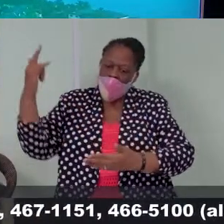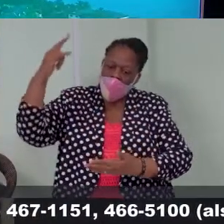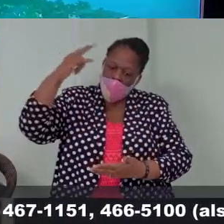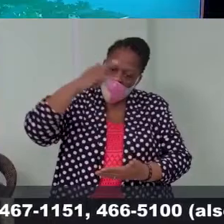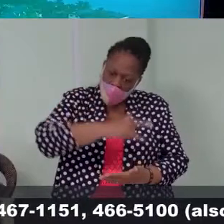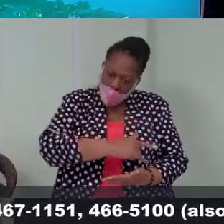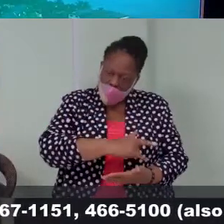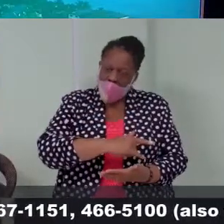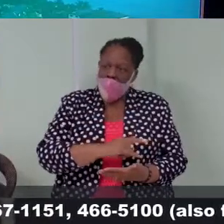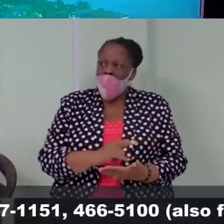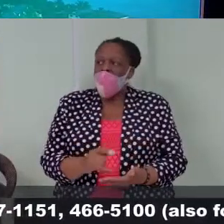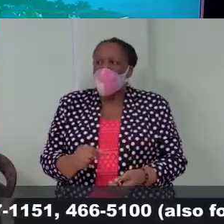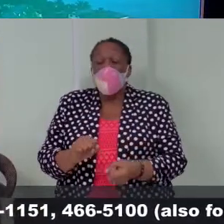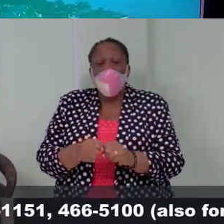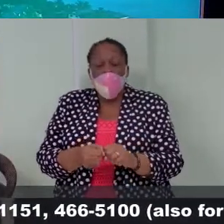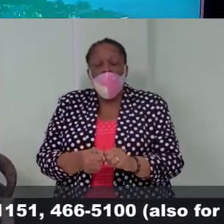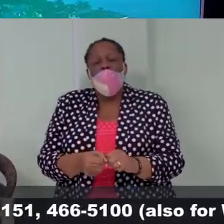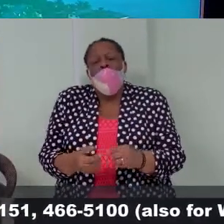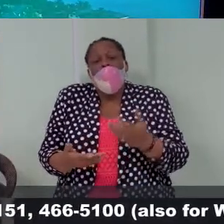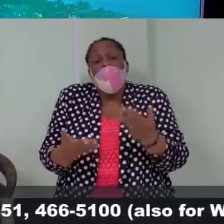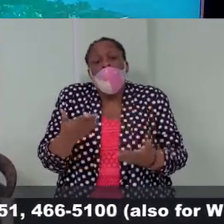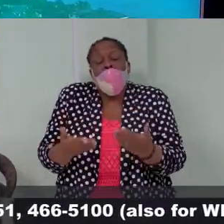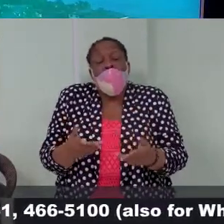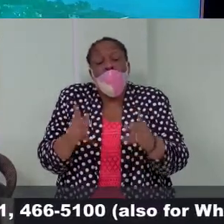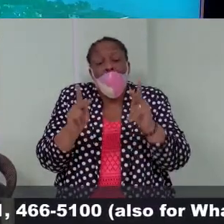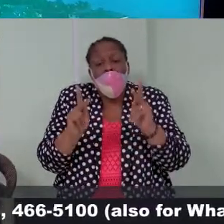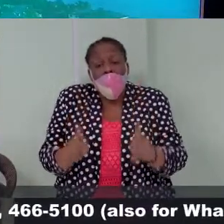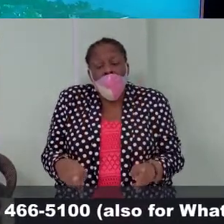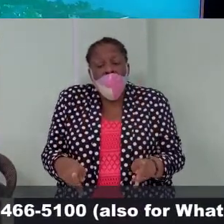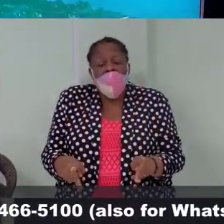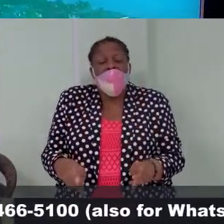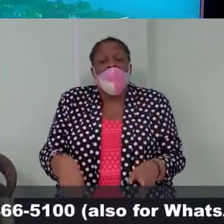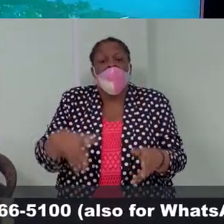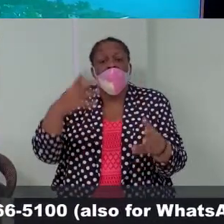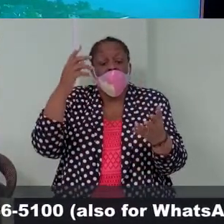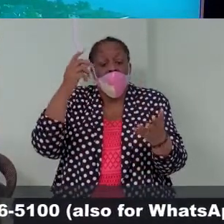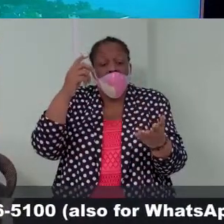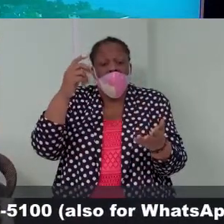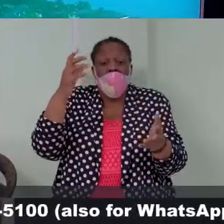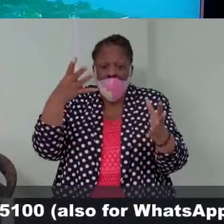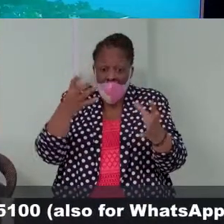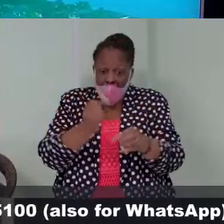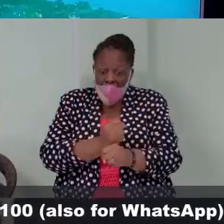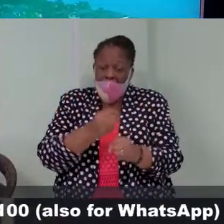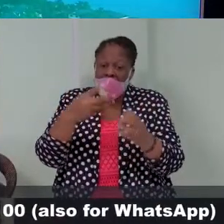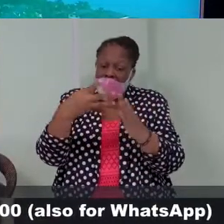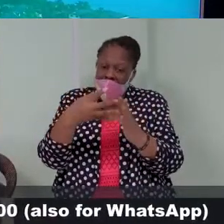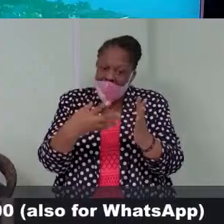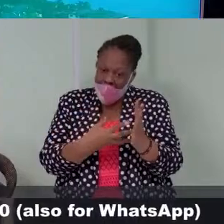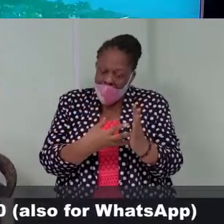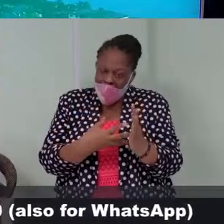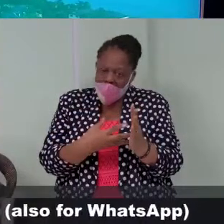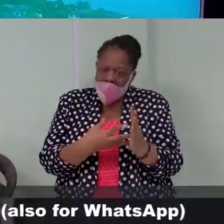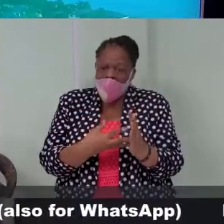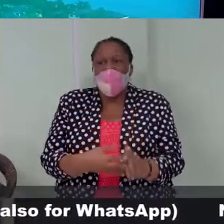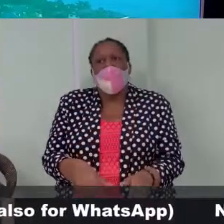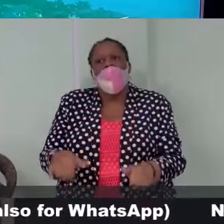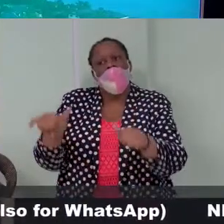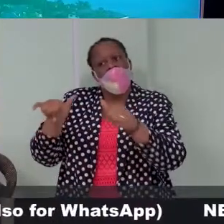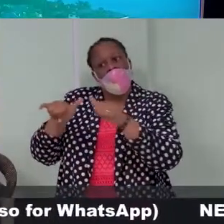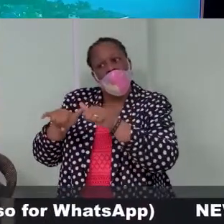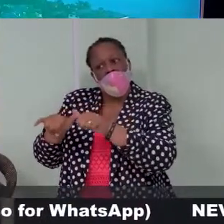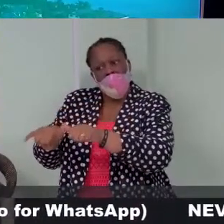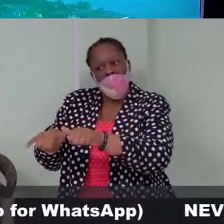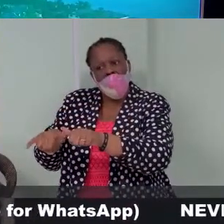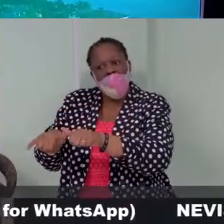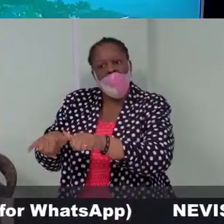someone who would have submitted a negative test within 72 hours of traveling, if they were vacationing in place and